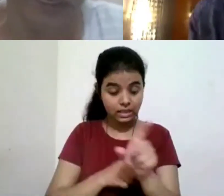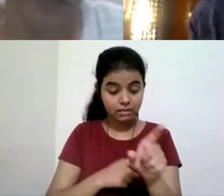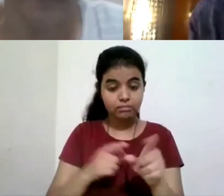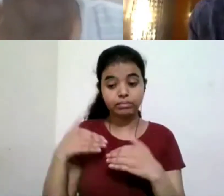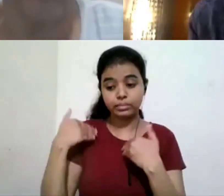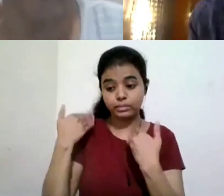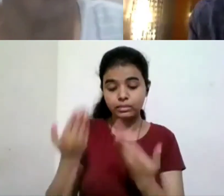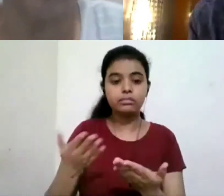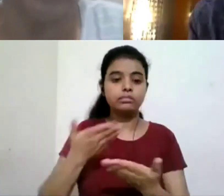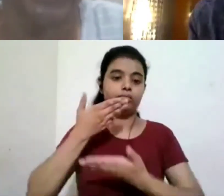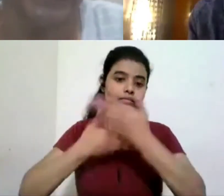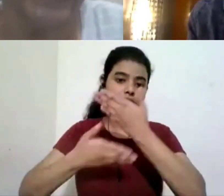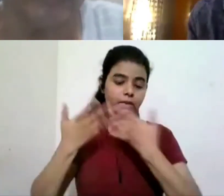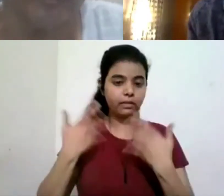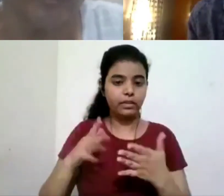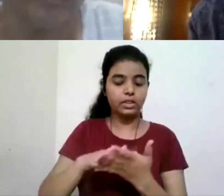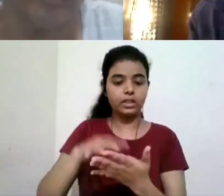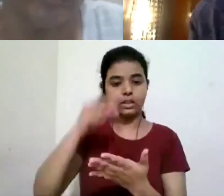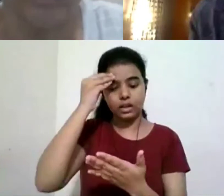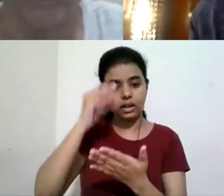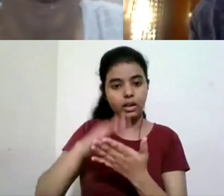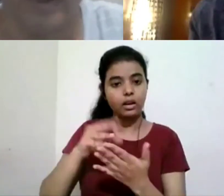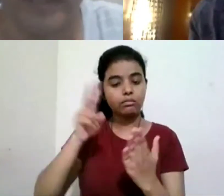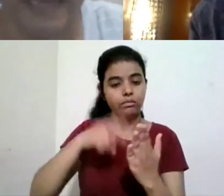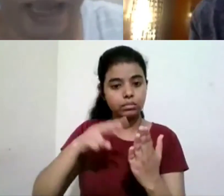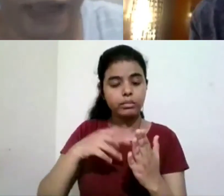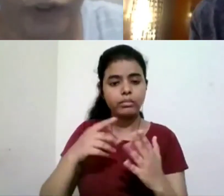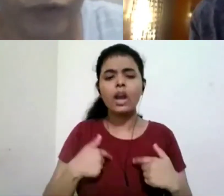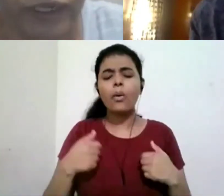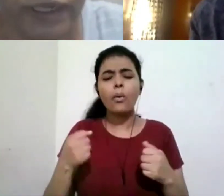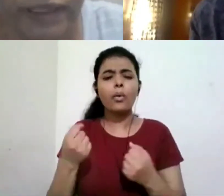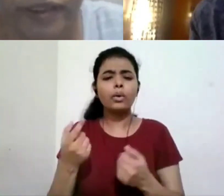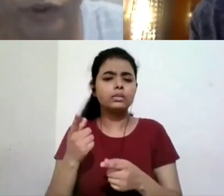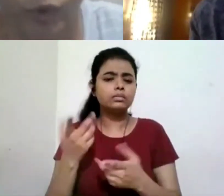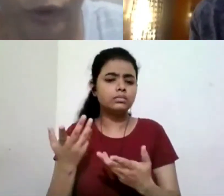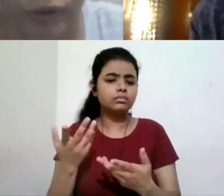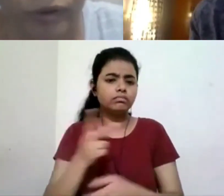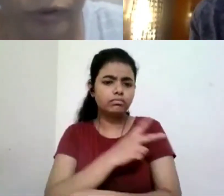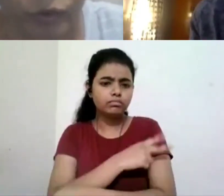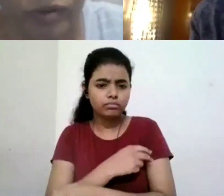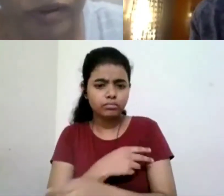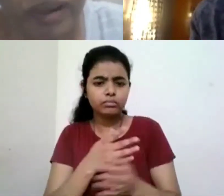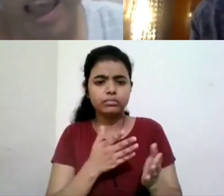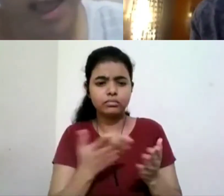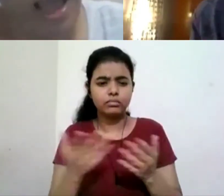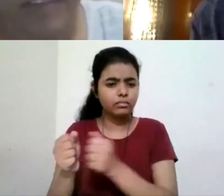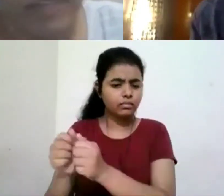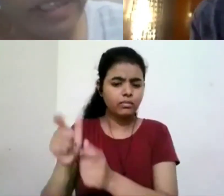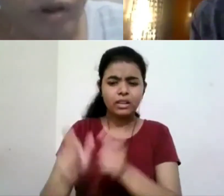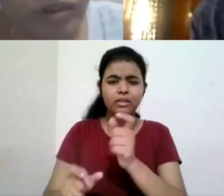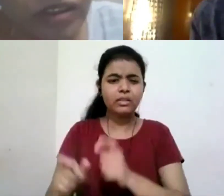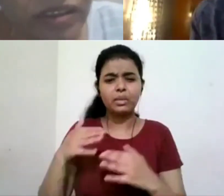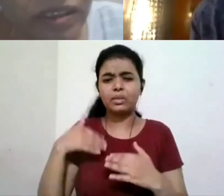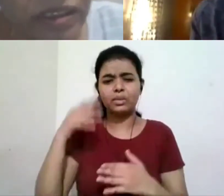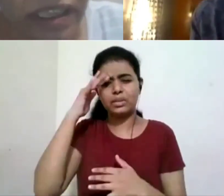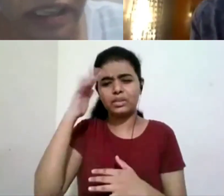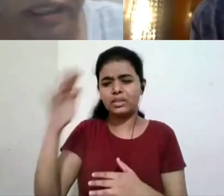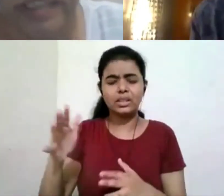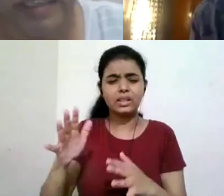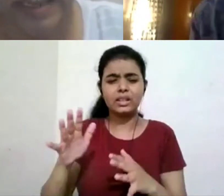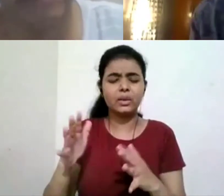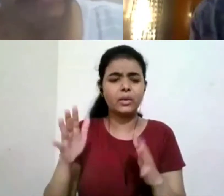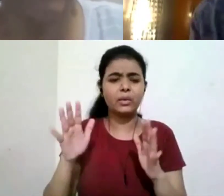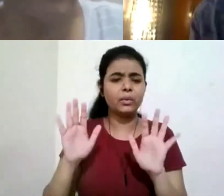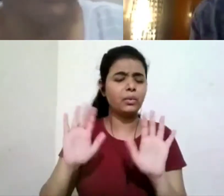colleagues would say that this is too early to show, to shower that kind of intense theory on students. I would say nonsense.